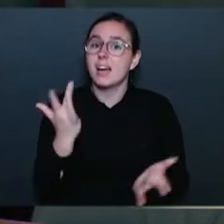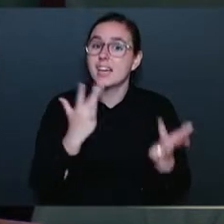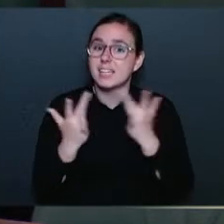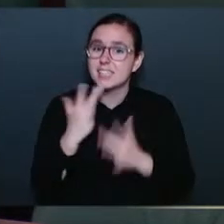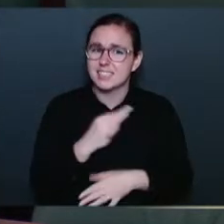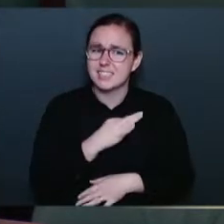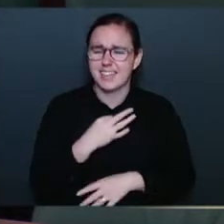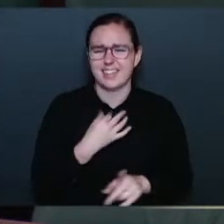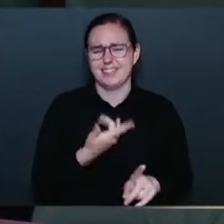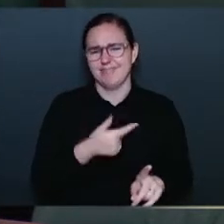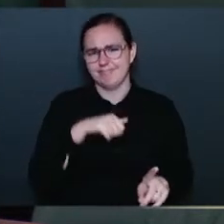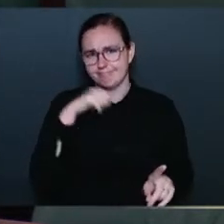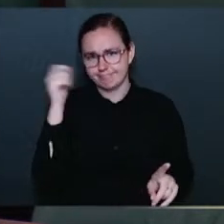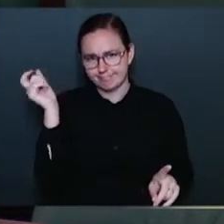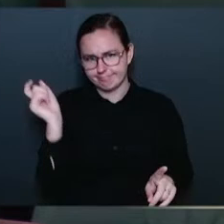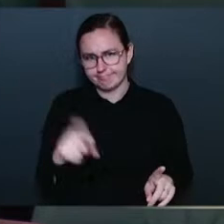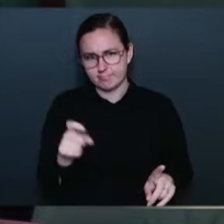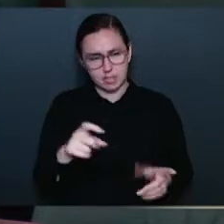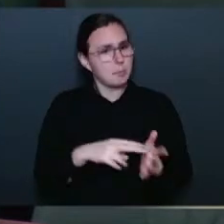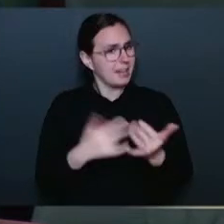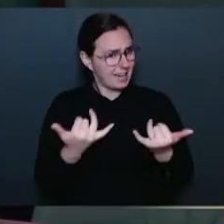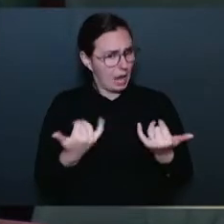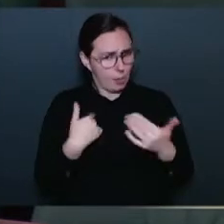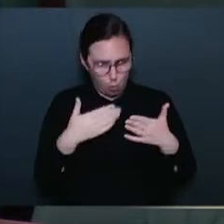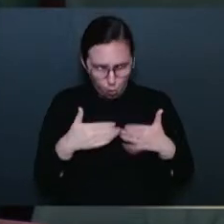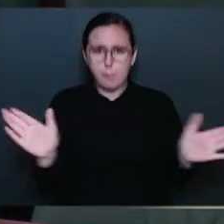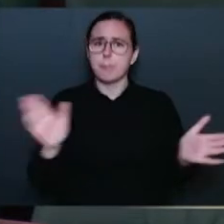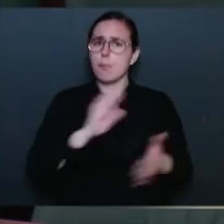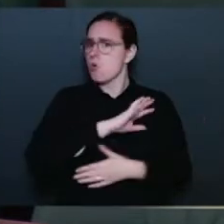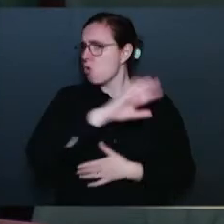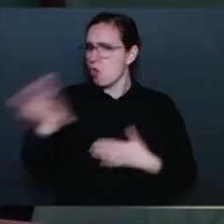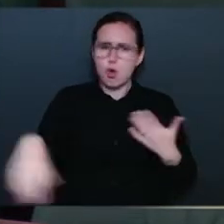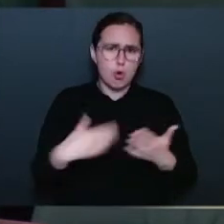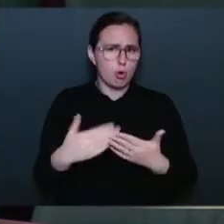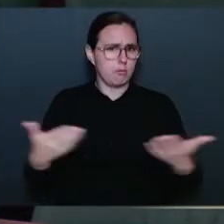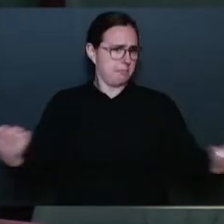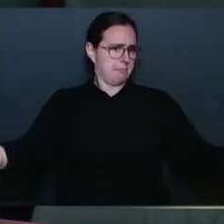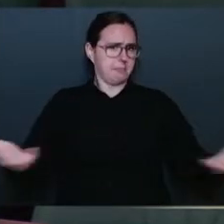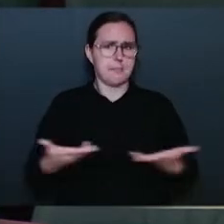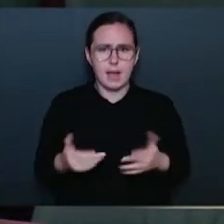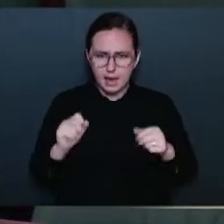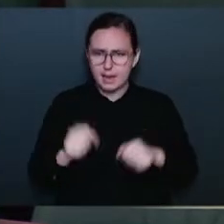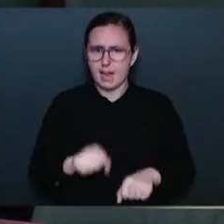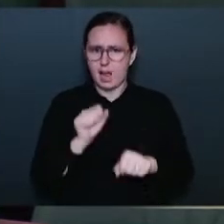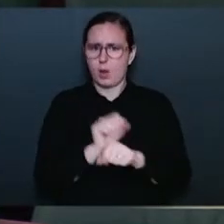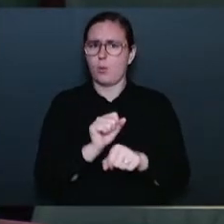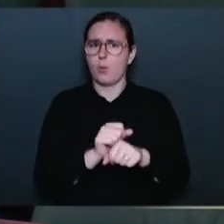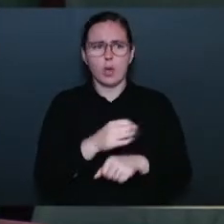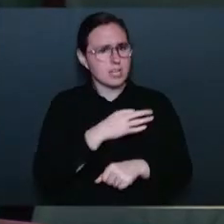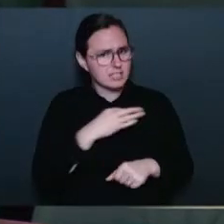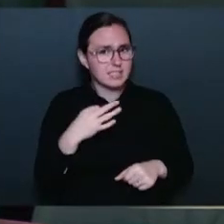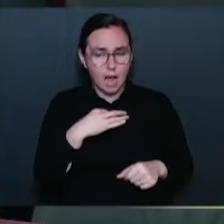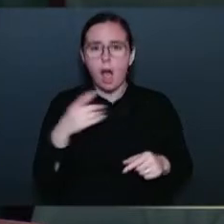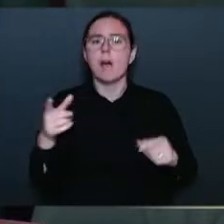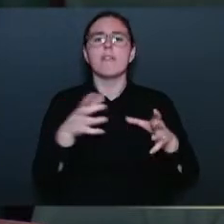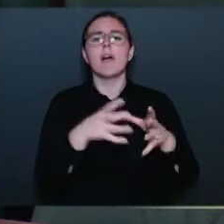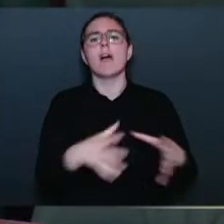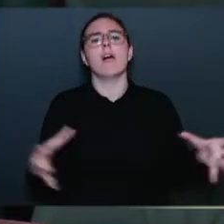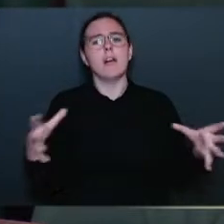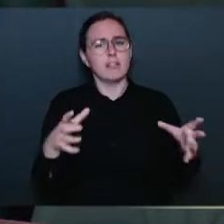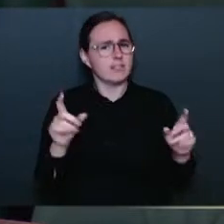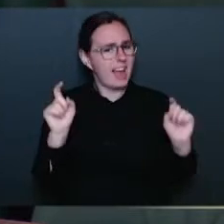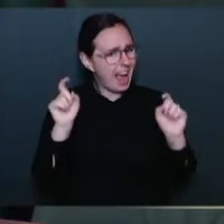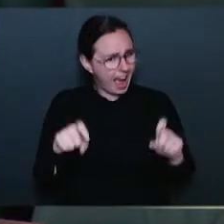increase capacity on the front line that's the important part is that we've got to create a welcoming environment for our workers from around the country